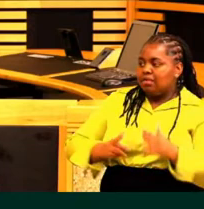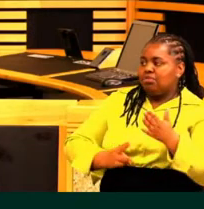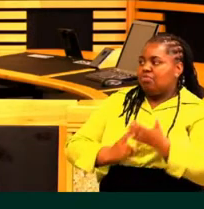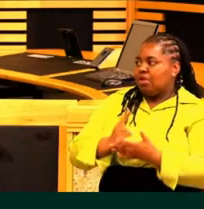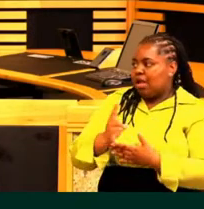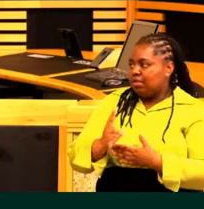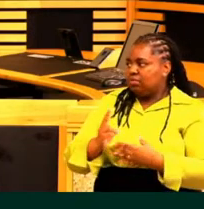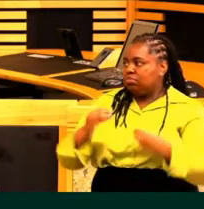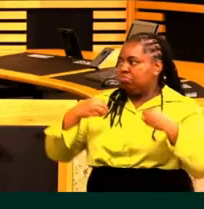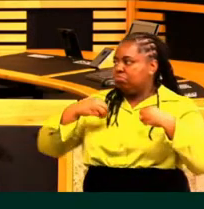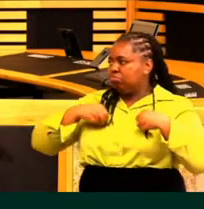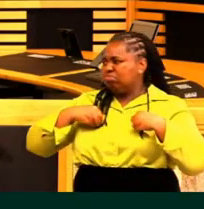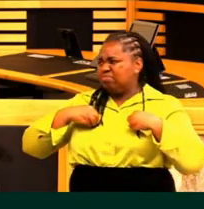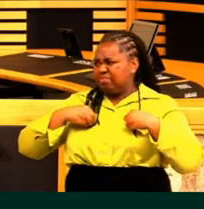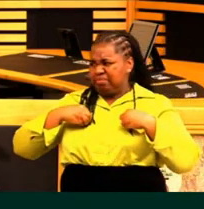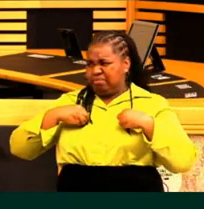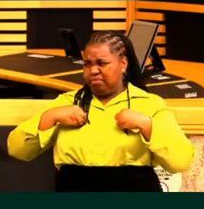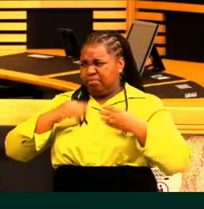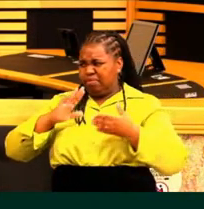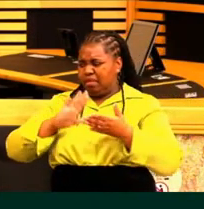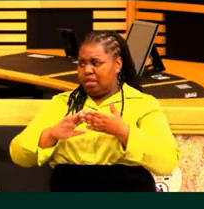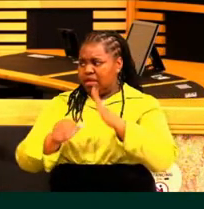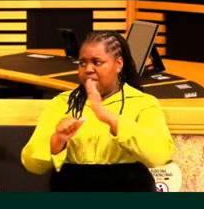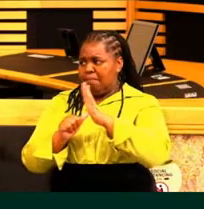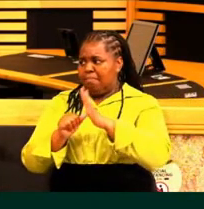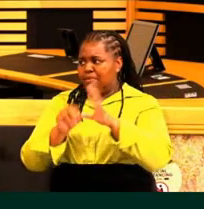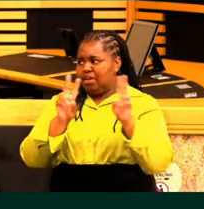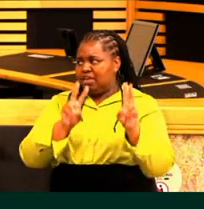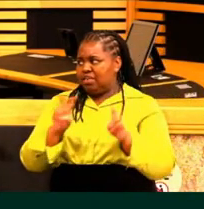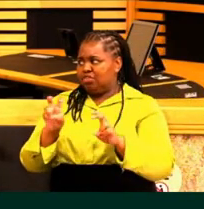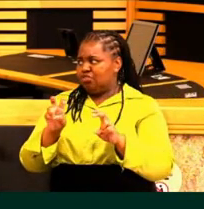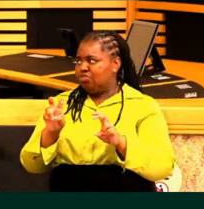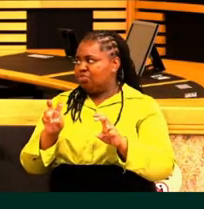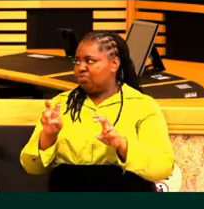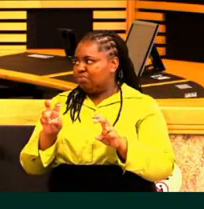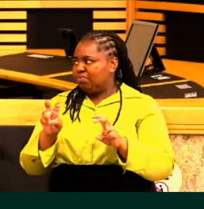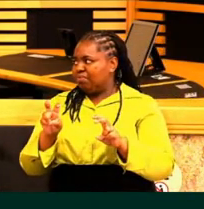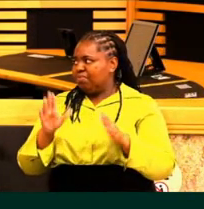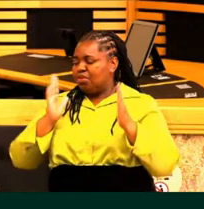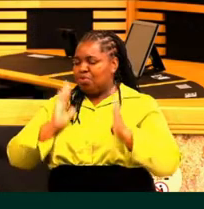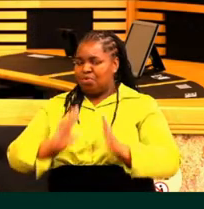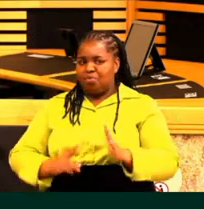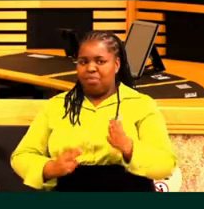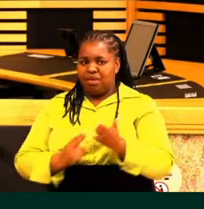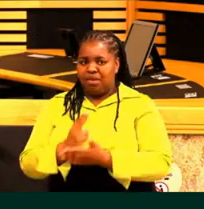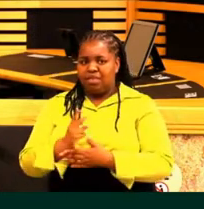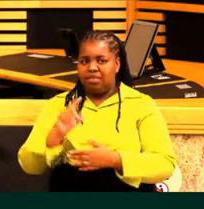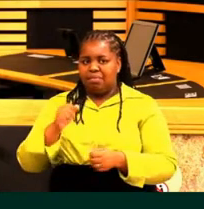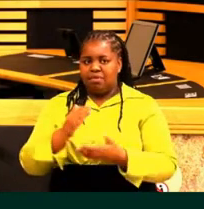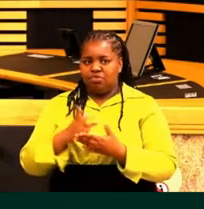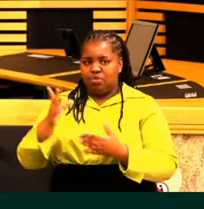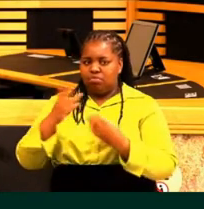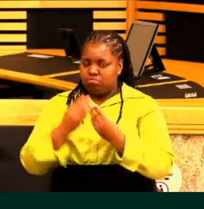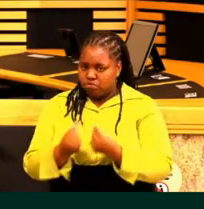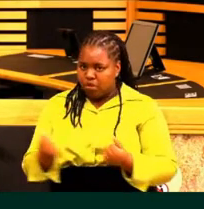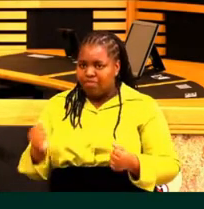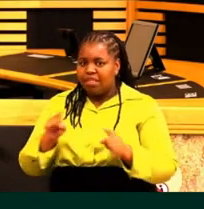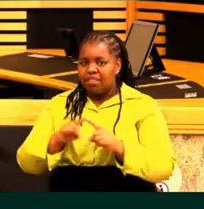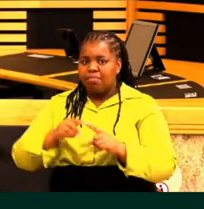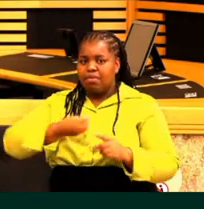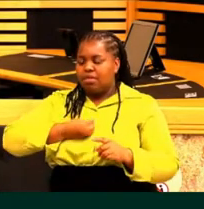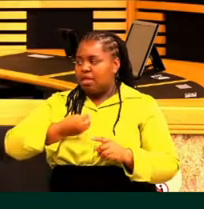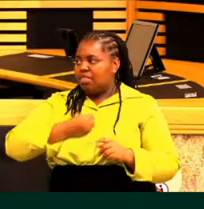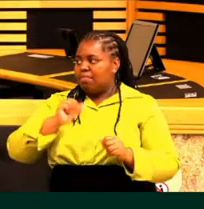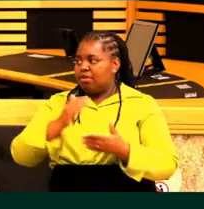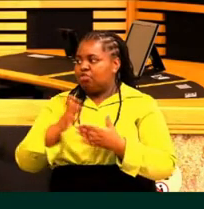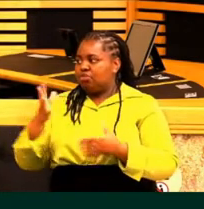and redistribution and important issue of Justice human rights which must be urgently addressed and young people must be at